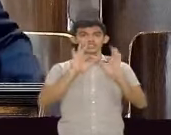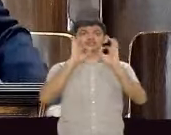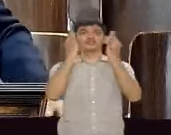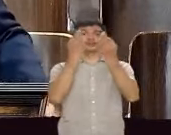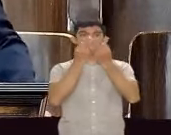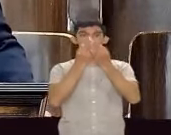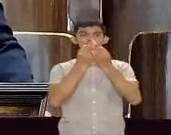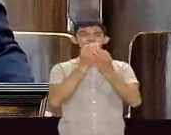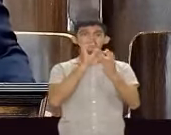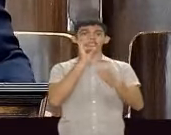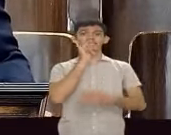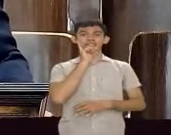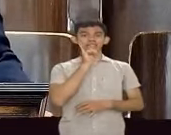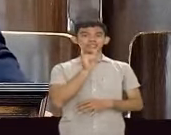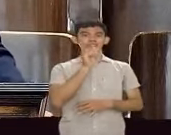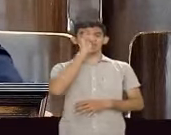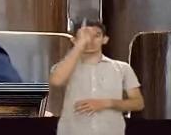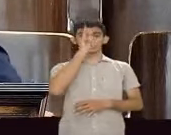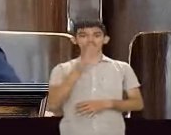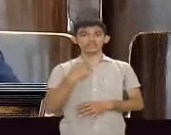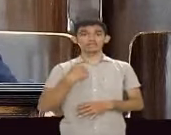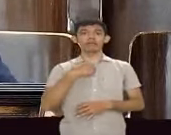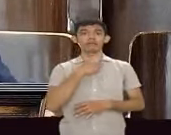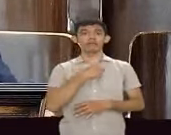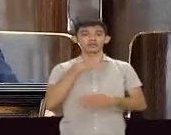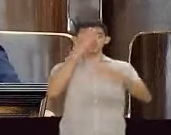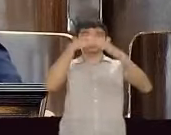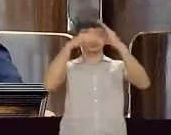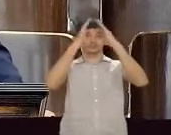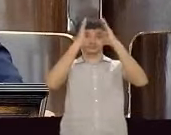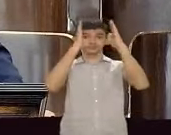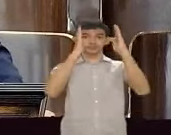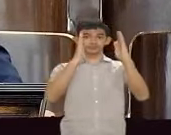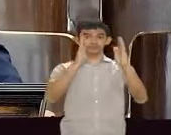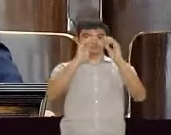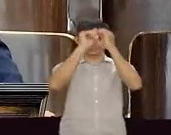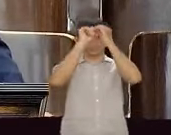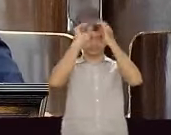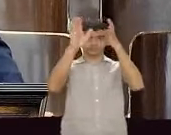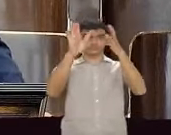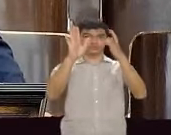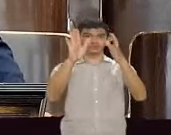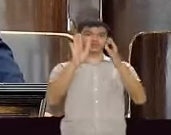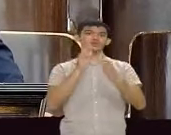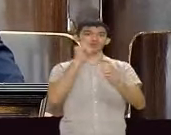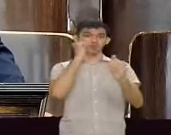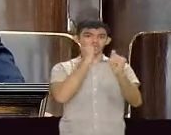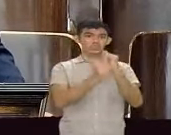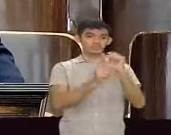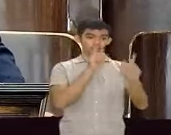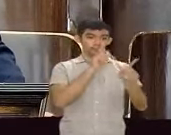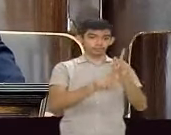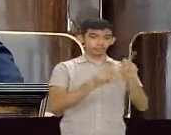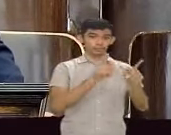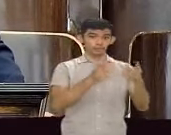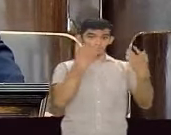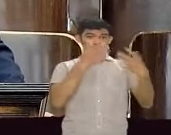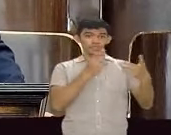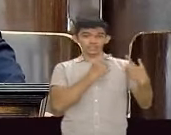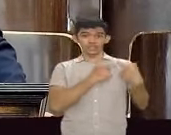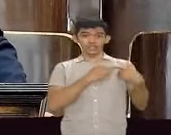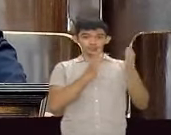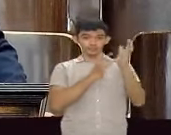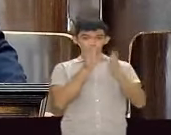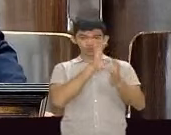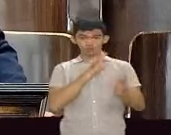Is God our Heavenly Father? For only one that is born again can truly call